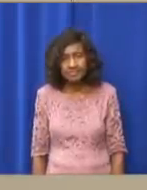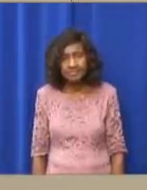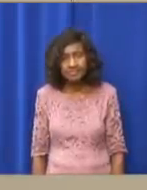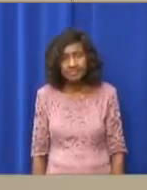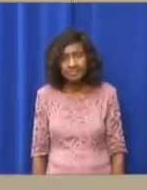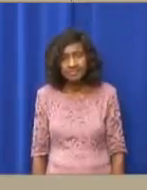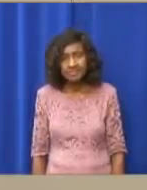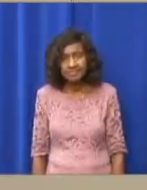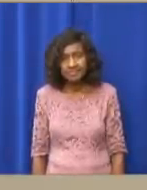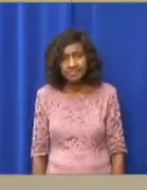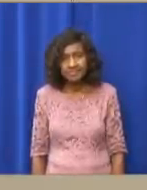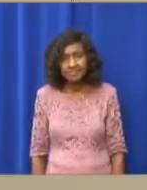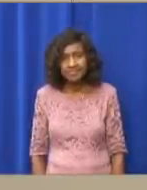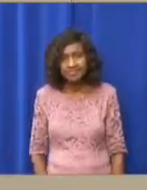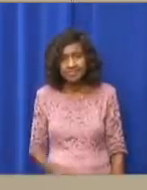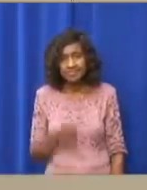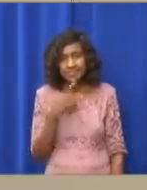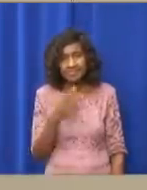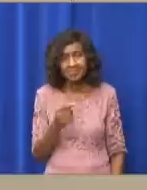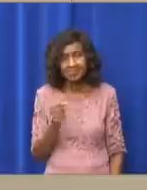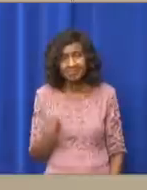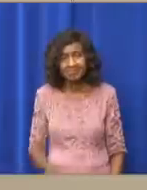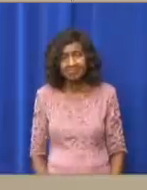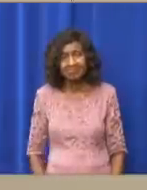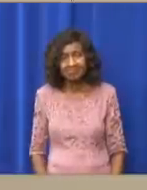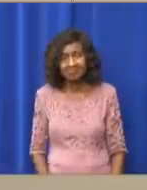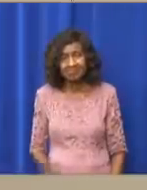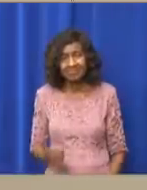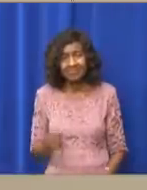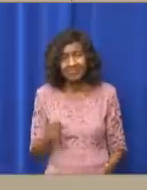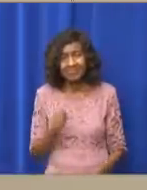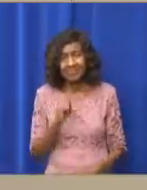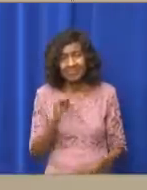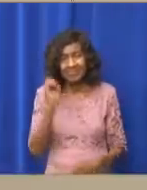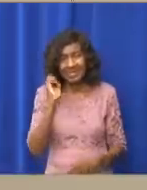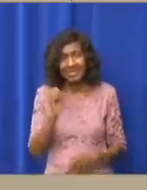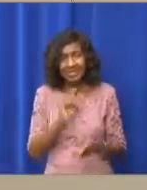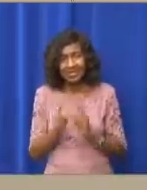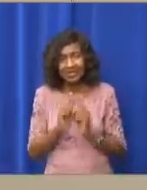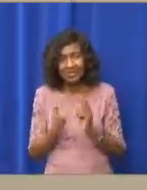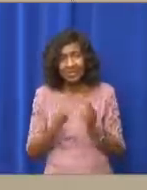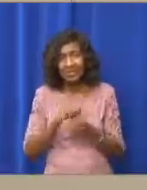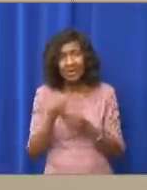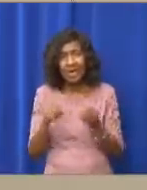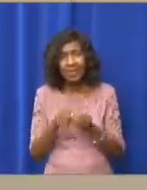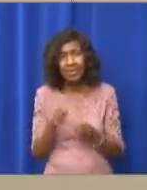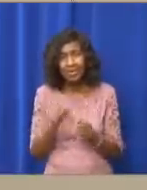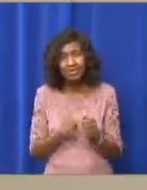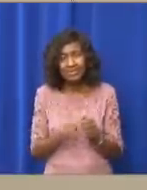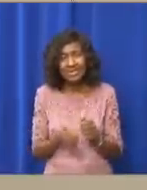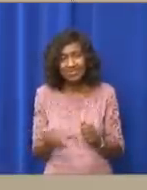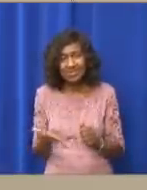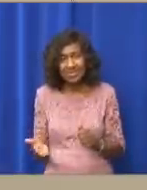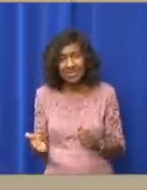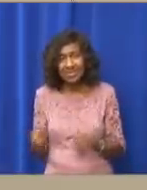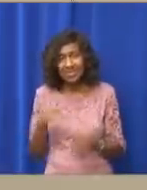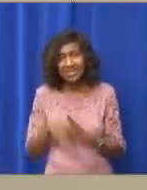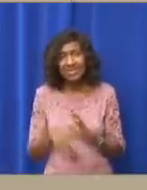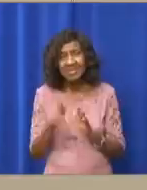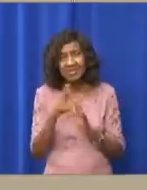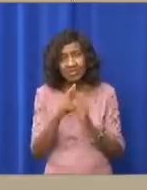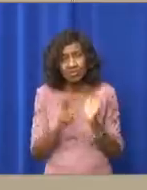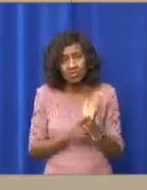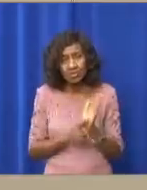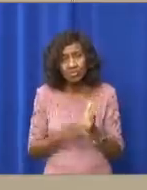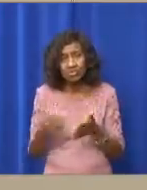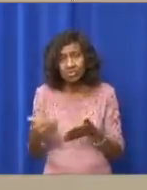Yes, I think that I have covered just about everything that these new shelter provisions change